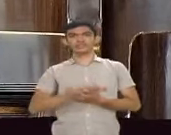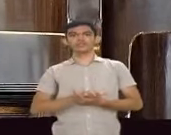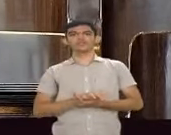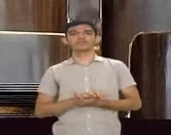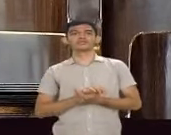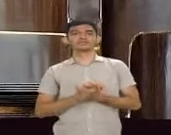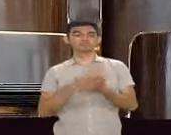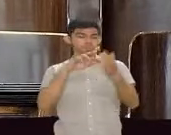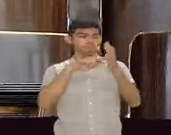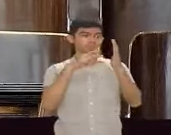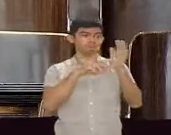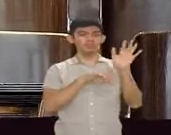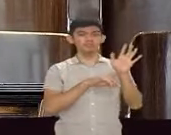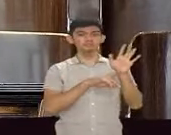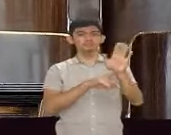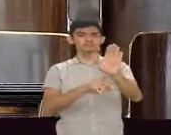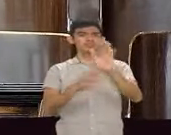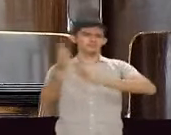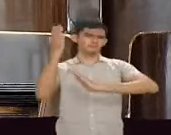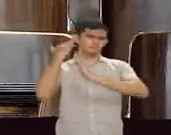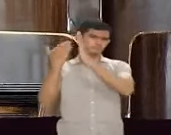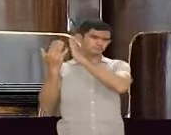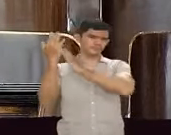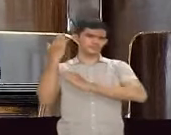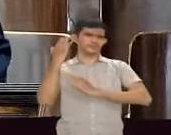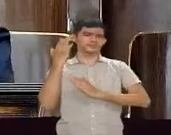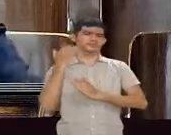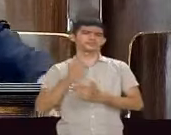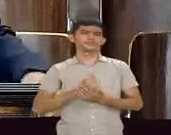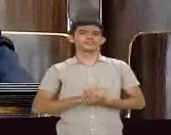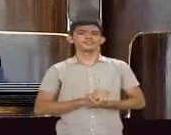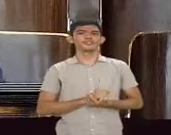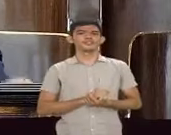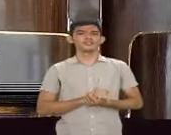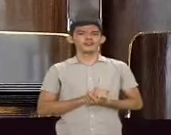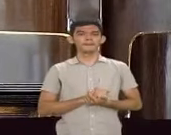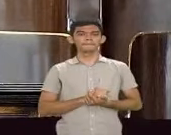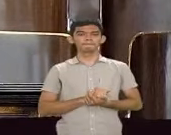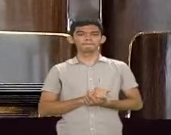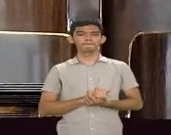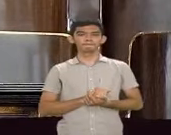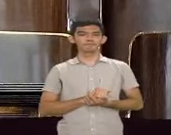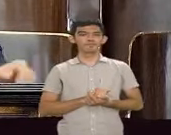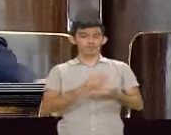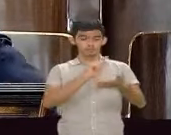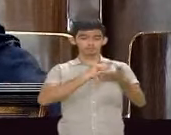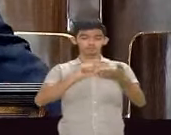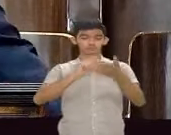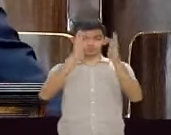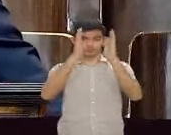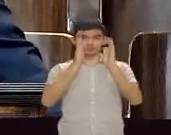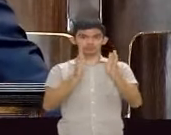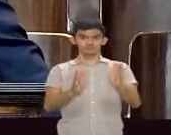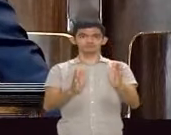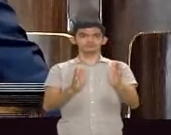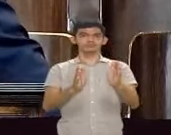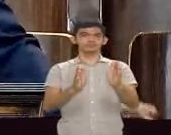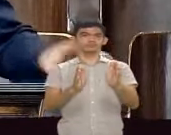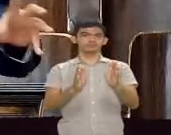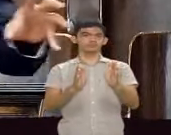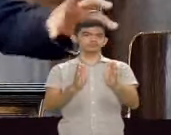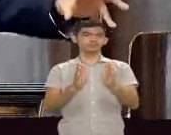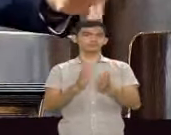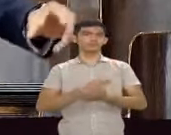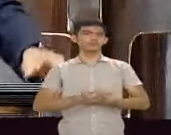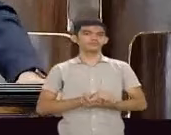promulgated only in 1854. Now, this the author said the writer of this,